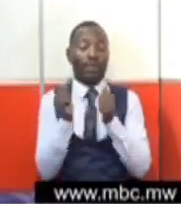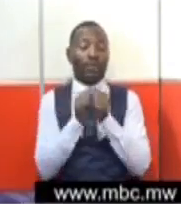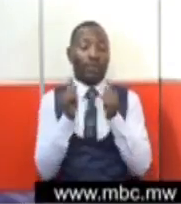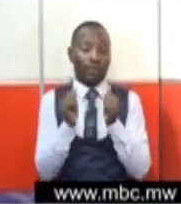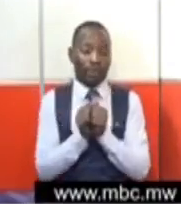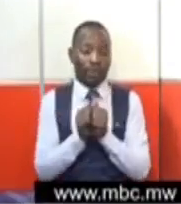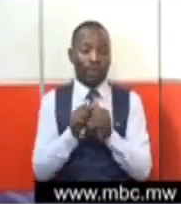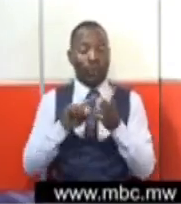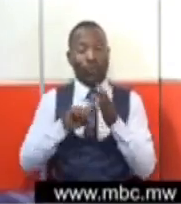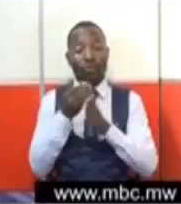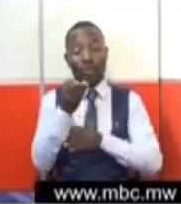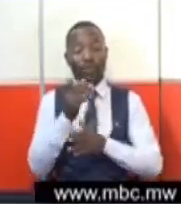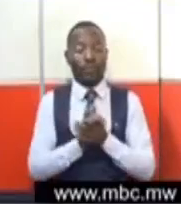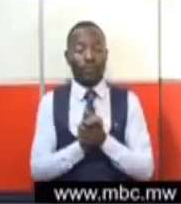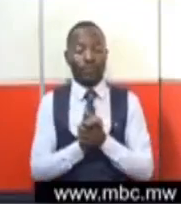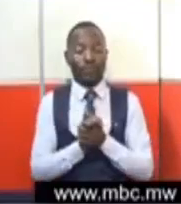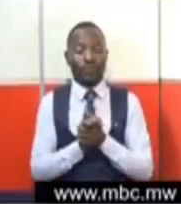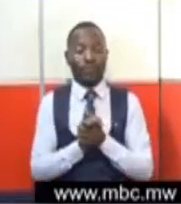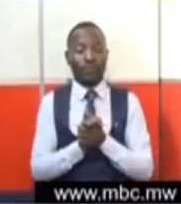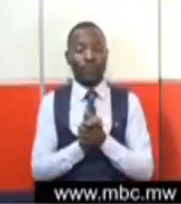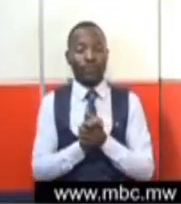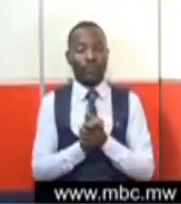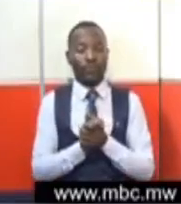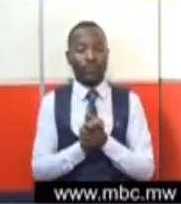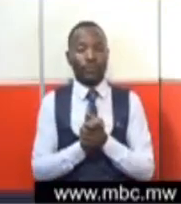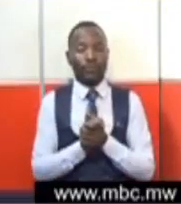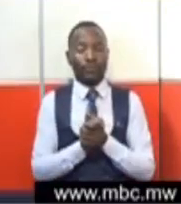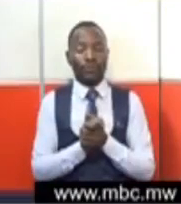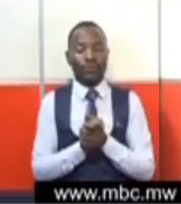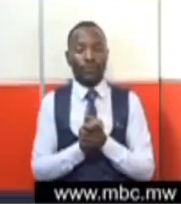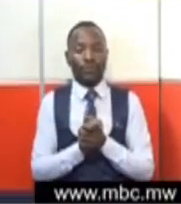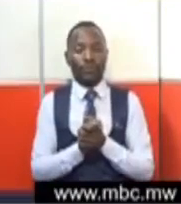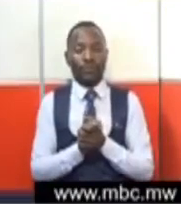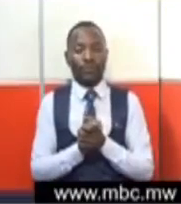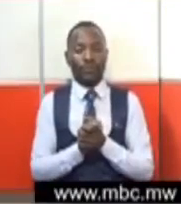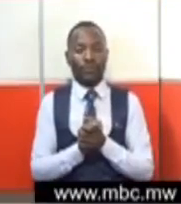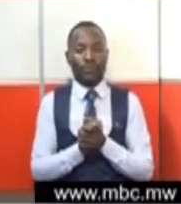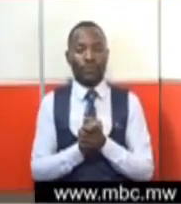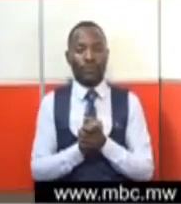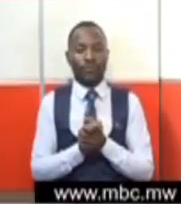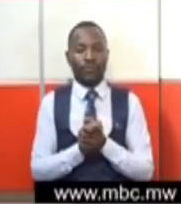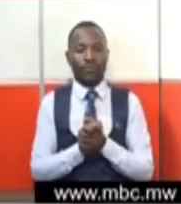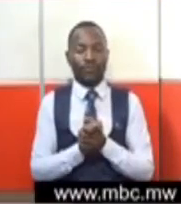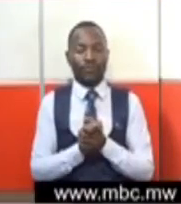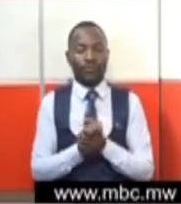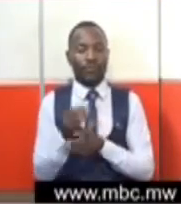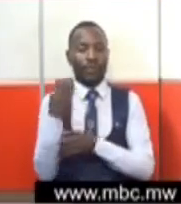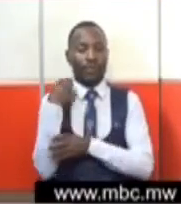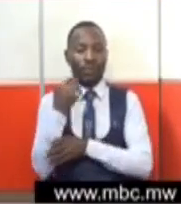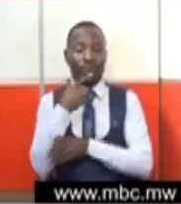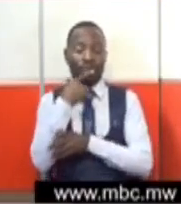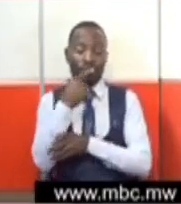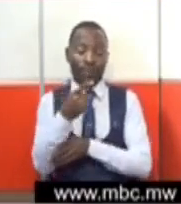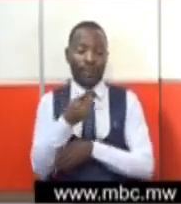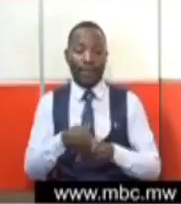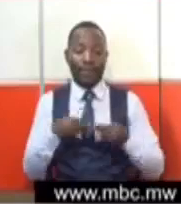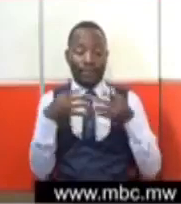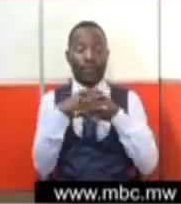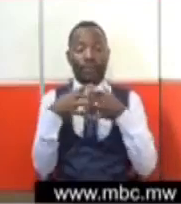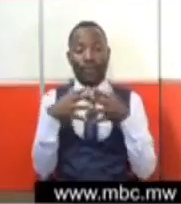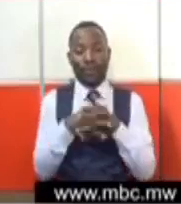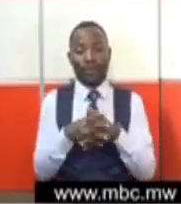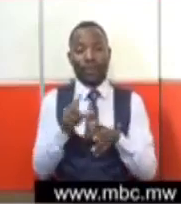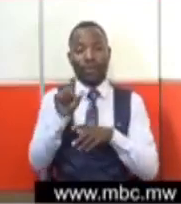the objectives of the program. Patrick Dambula, MPC News, Lilongwe. Government has reaffirmed its commitment